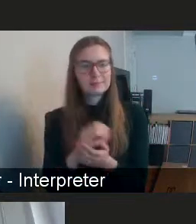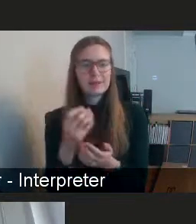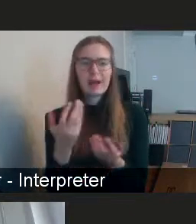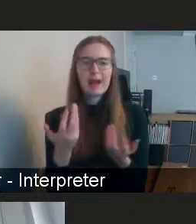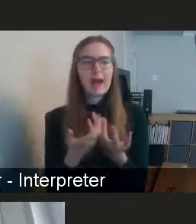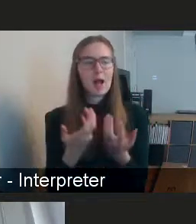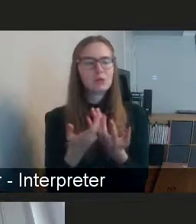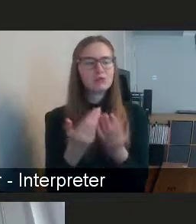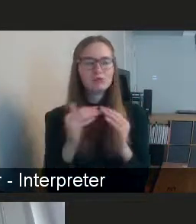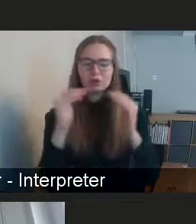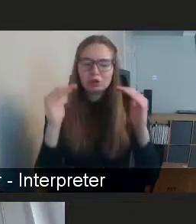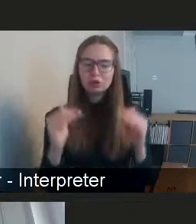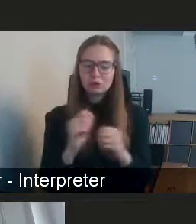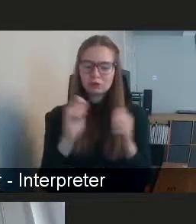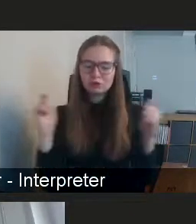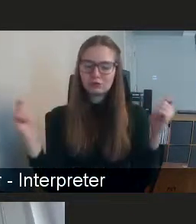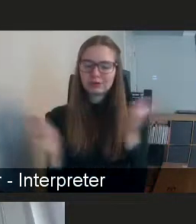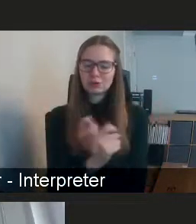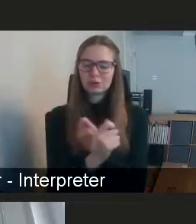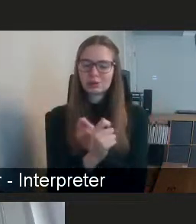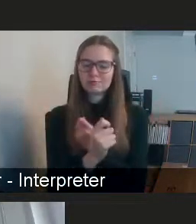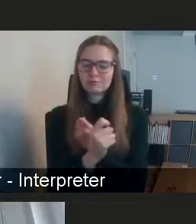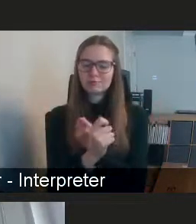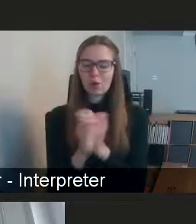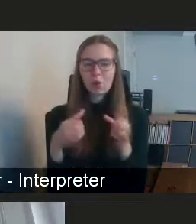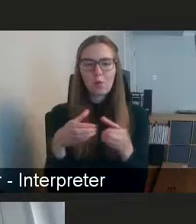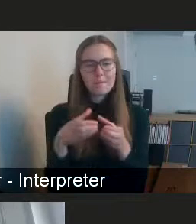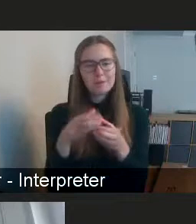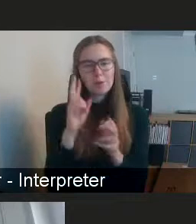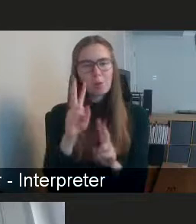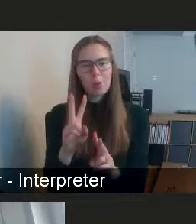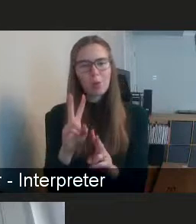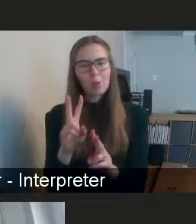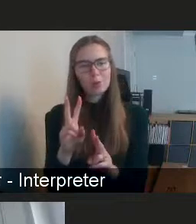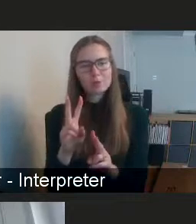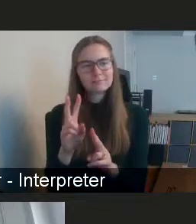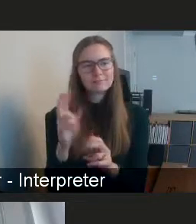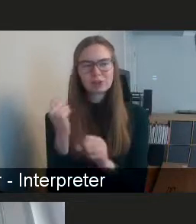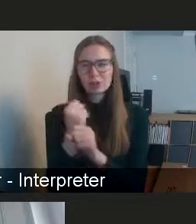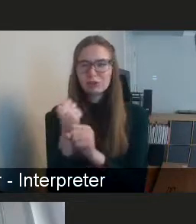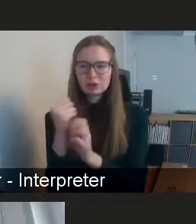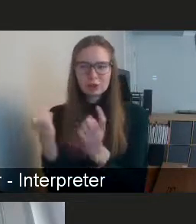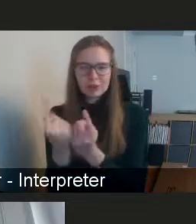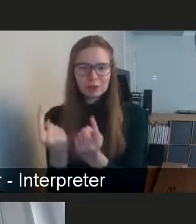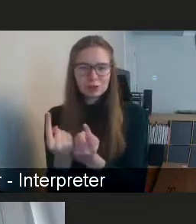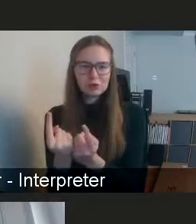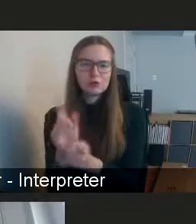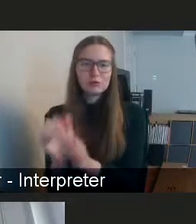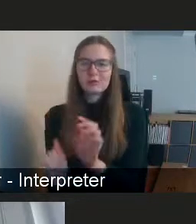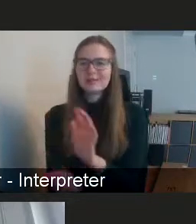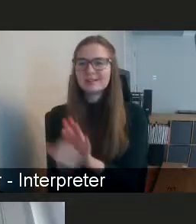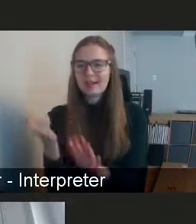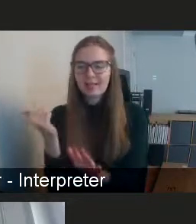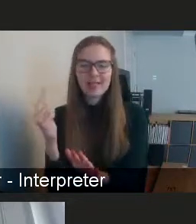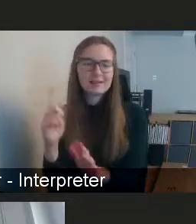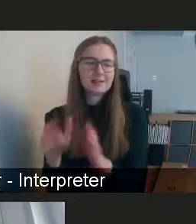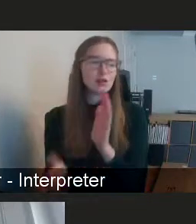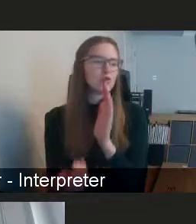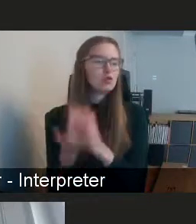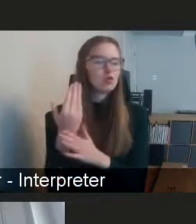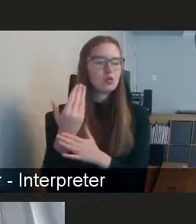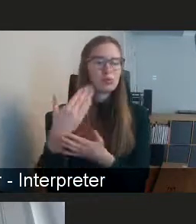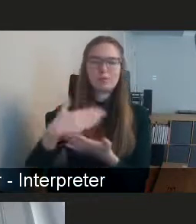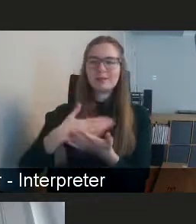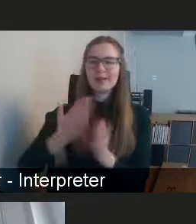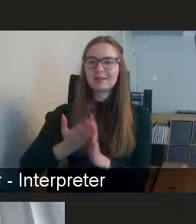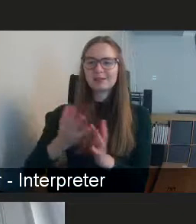Transition Commission look at issues of generations? And she mentioned skills and, you know, the new sectors that will be created